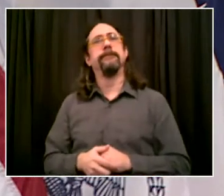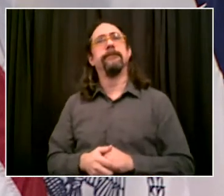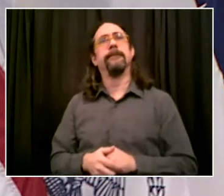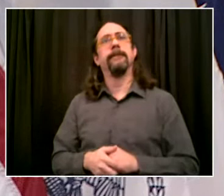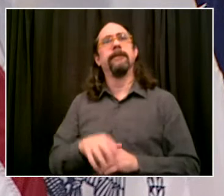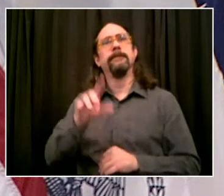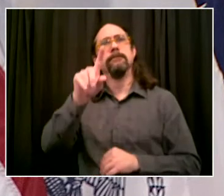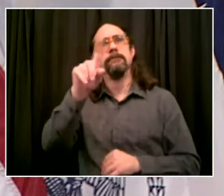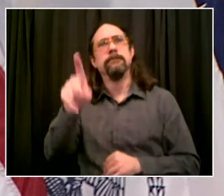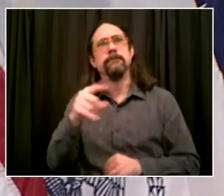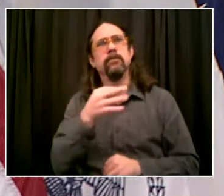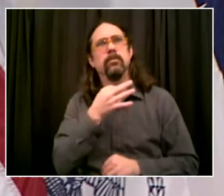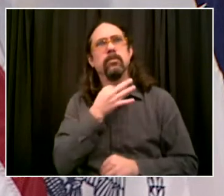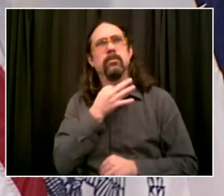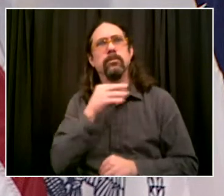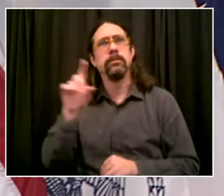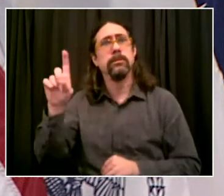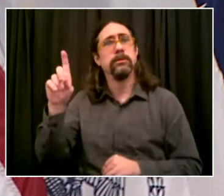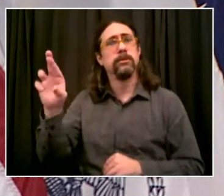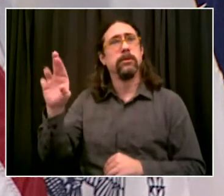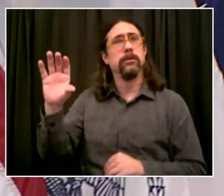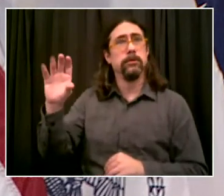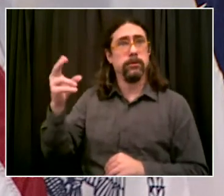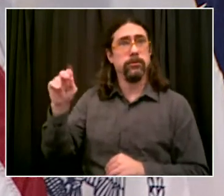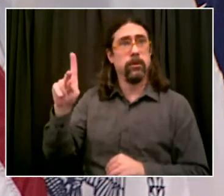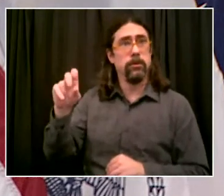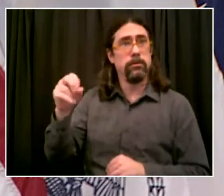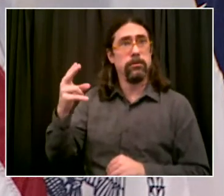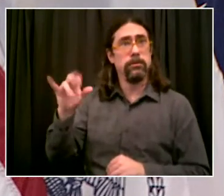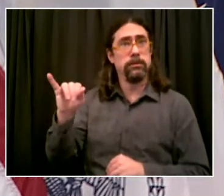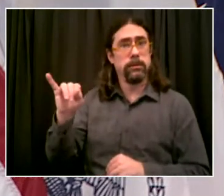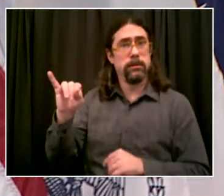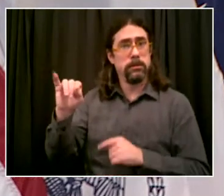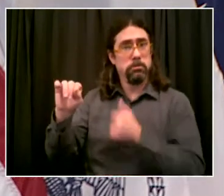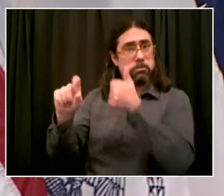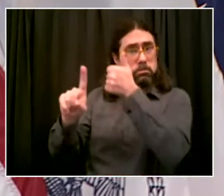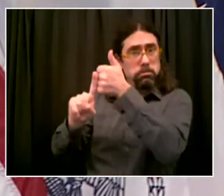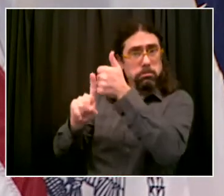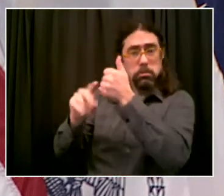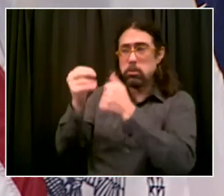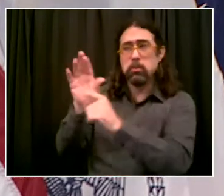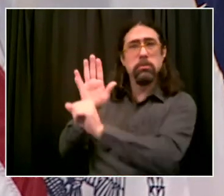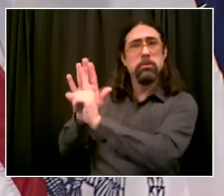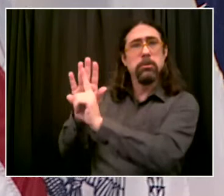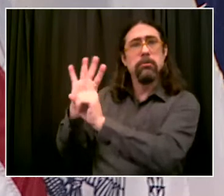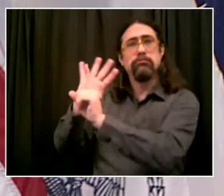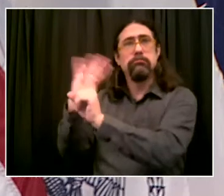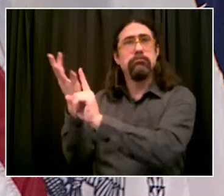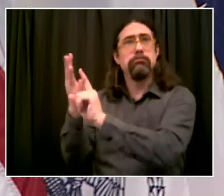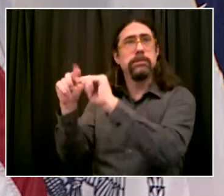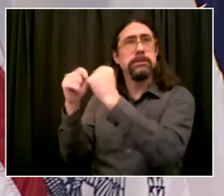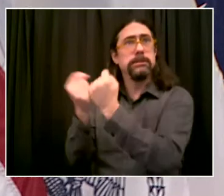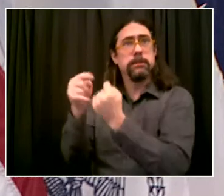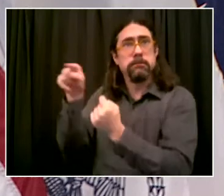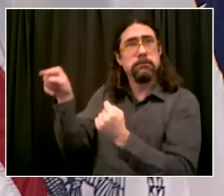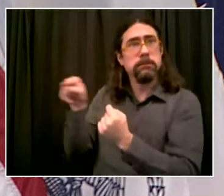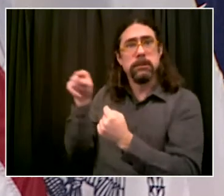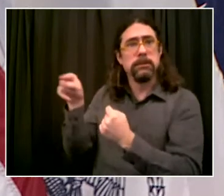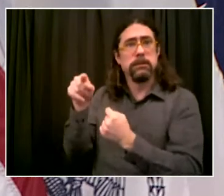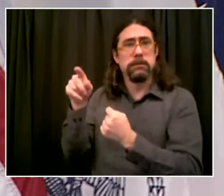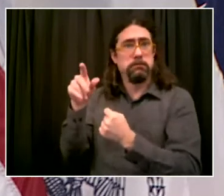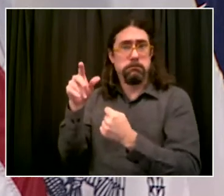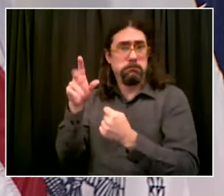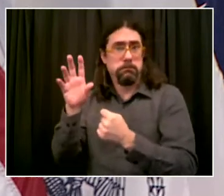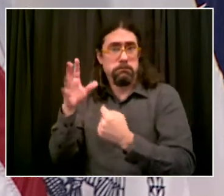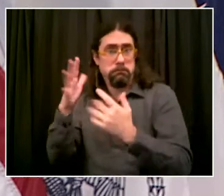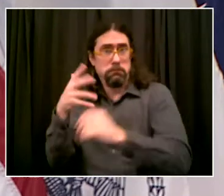vaccine? It's a great question. I'm going to start, and I'll turn to Dr. Varma, who I know has been in touch with Dr.